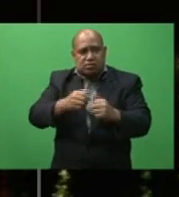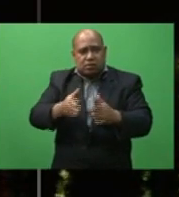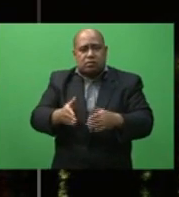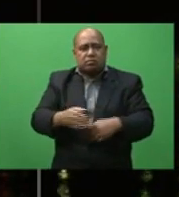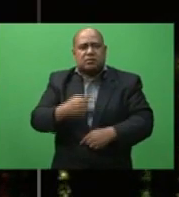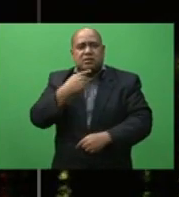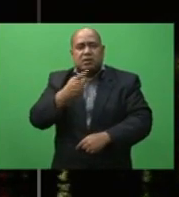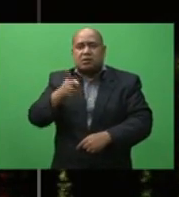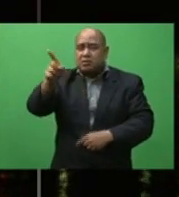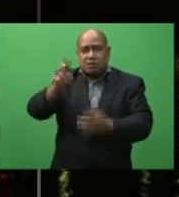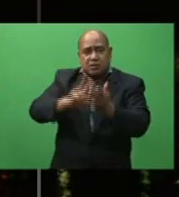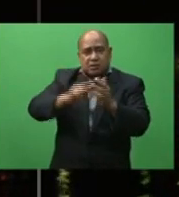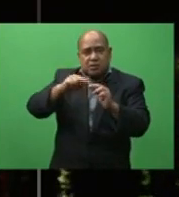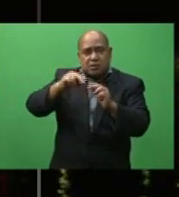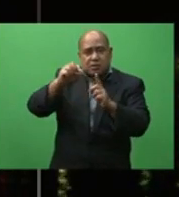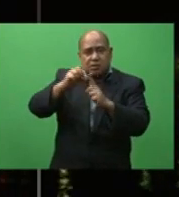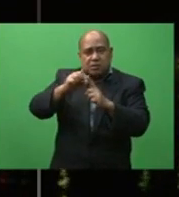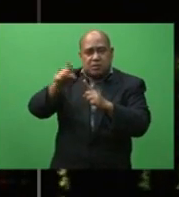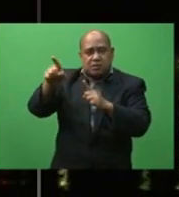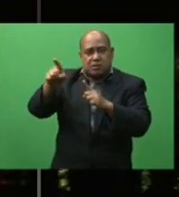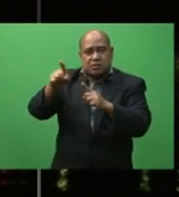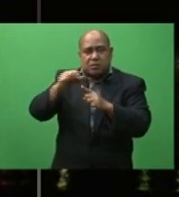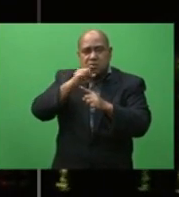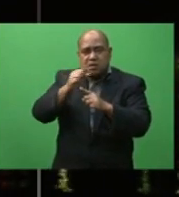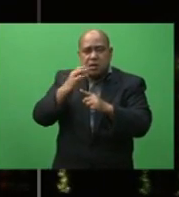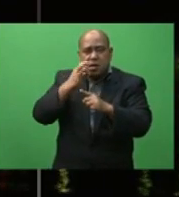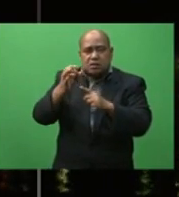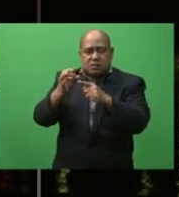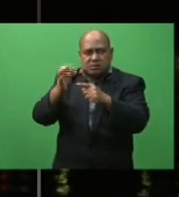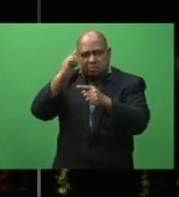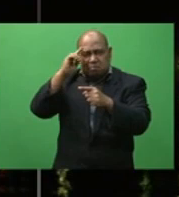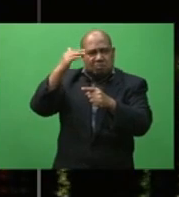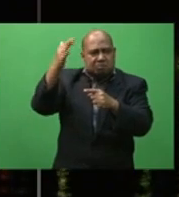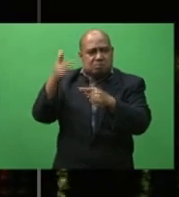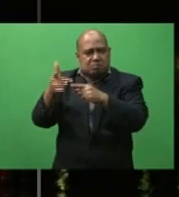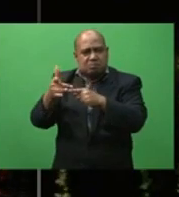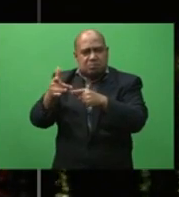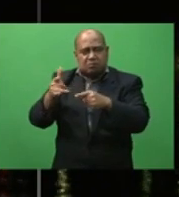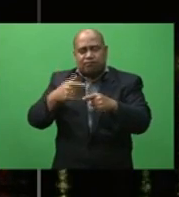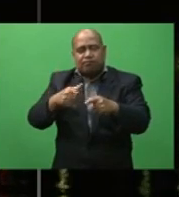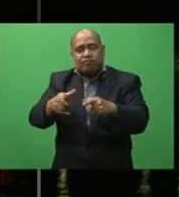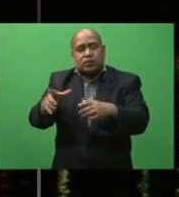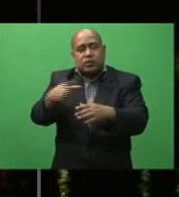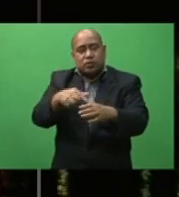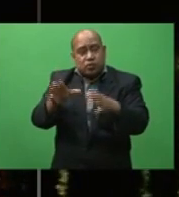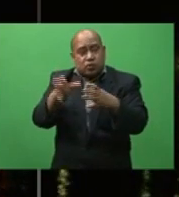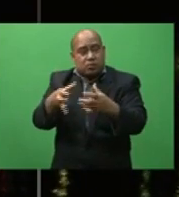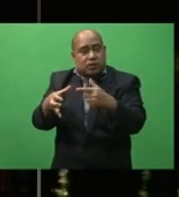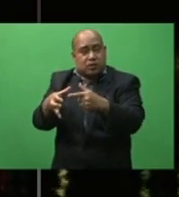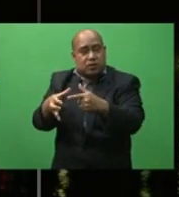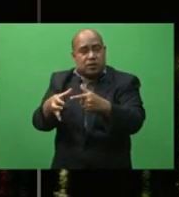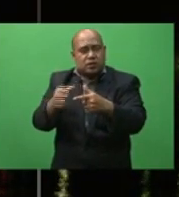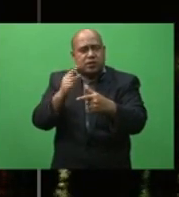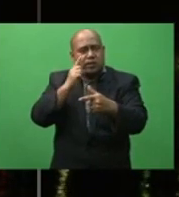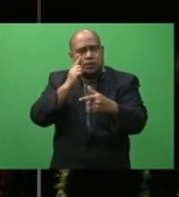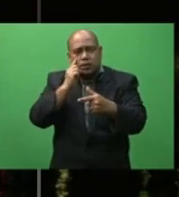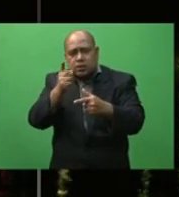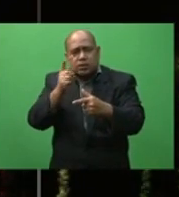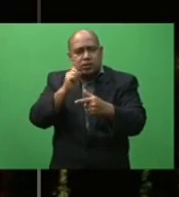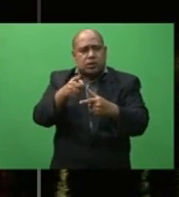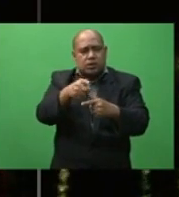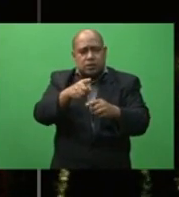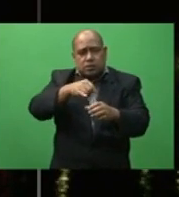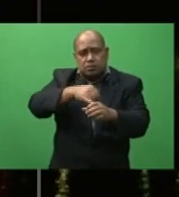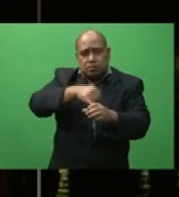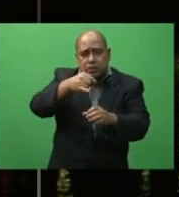Prasad yesterday moved a motion for a special committee to conduct a holistic inquiry into all aspects of health and medical care service at